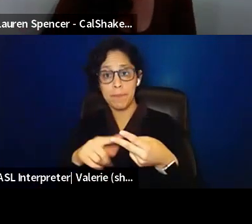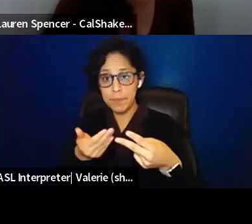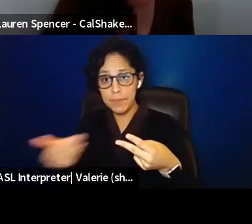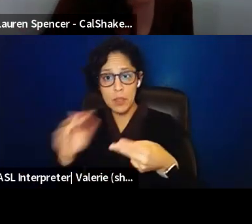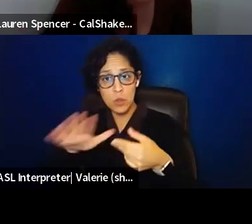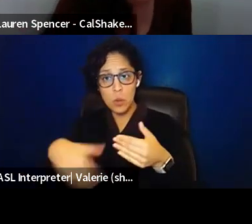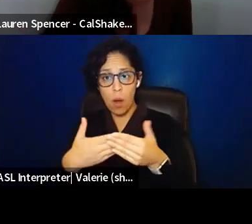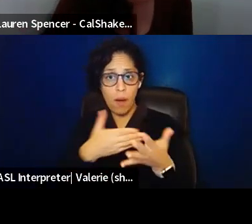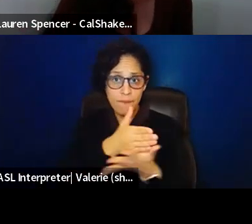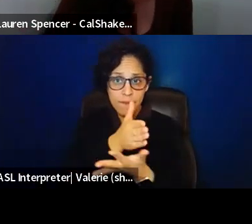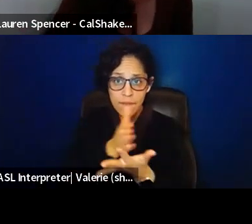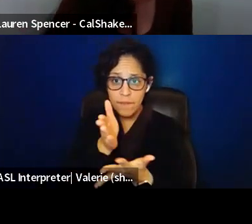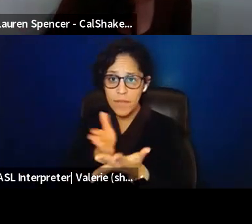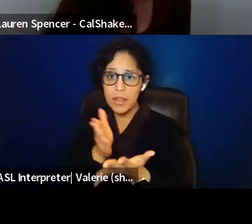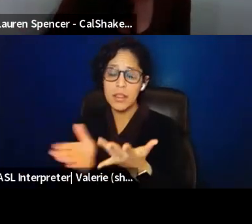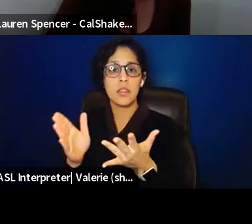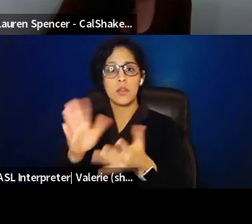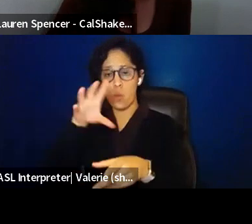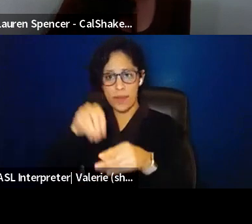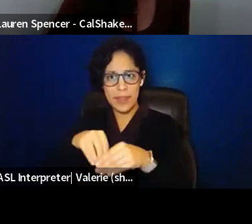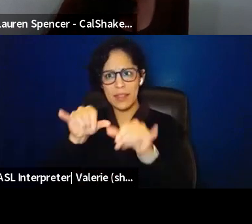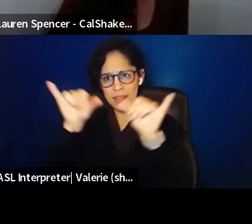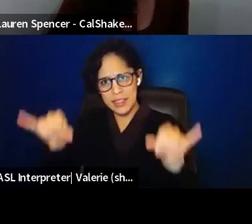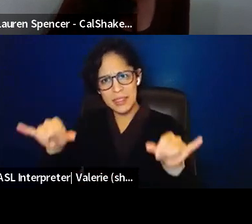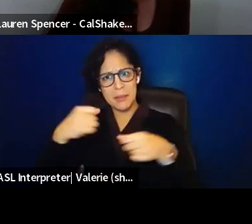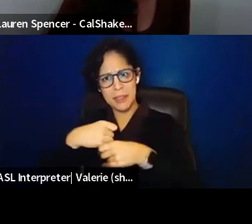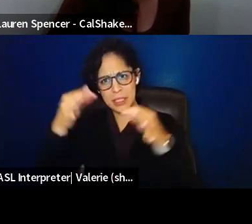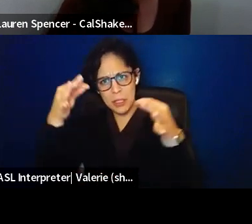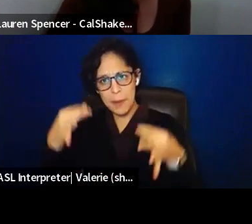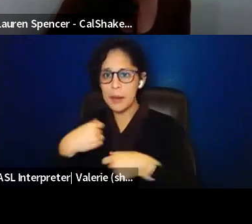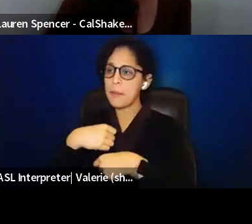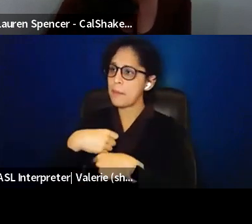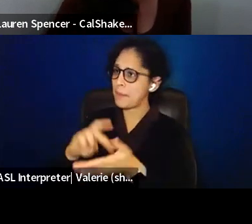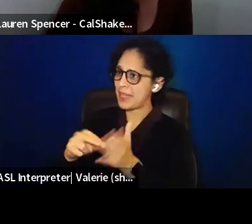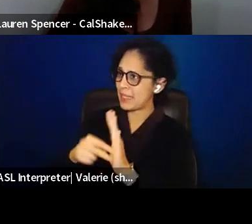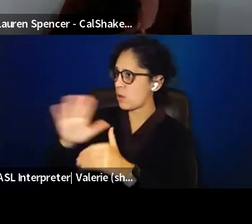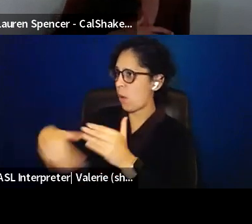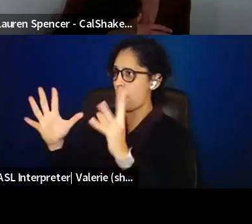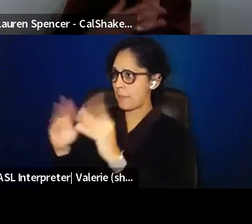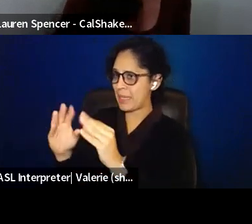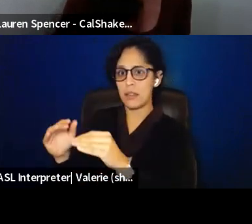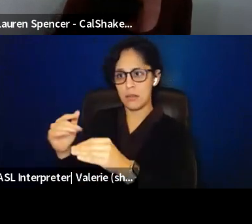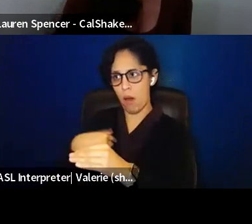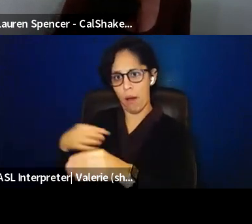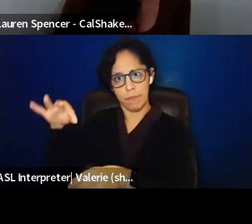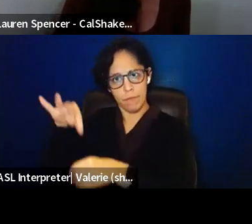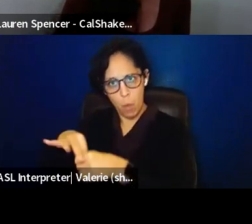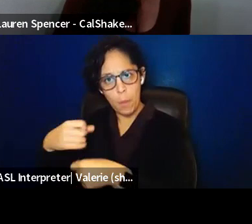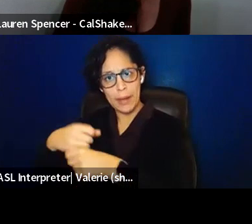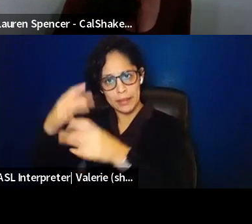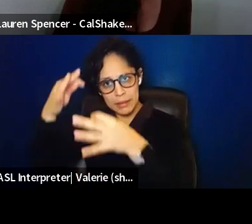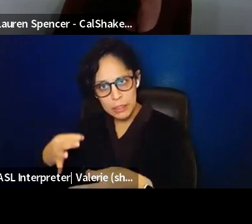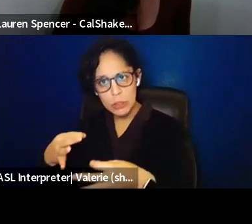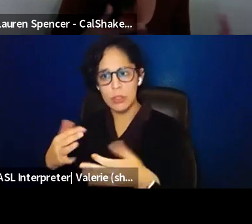facets of the institutional decision making. We're invited to all of the meetings. There's a great level of